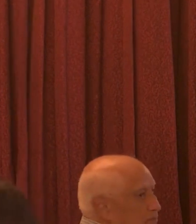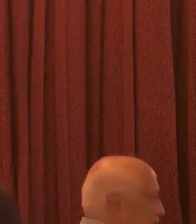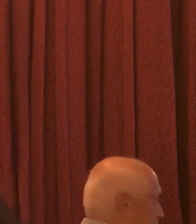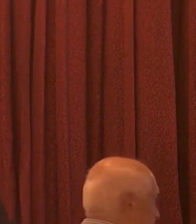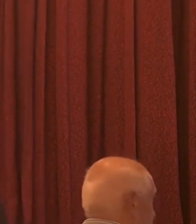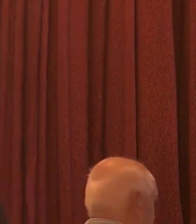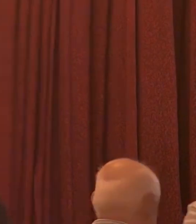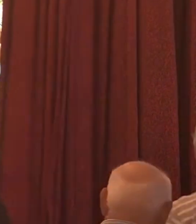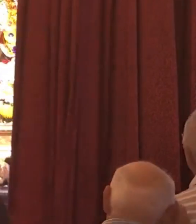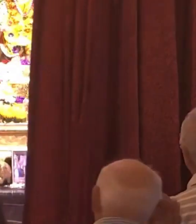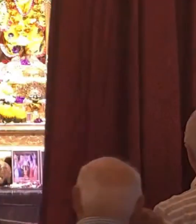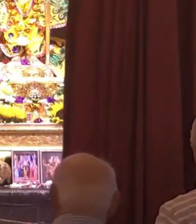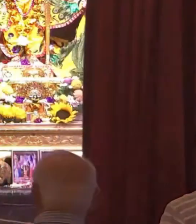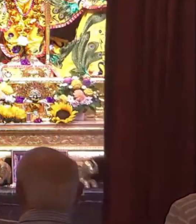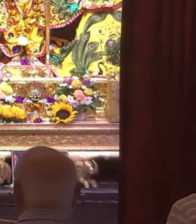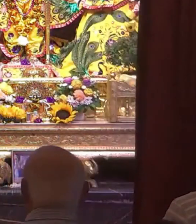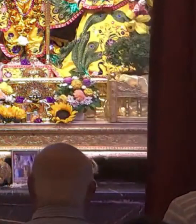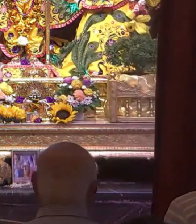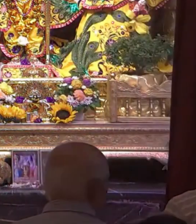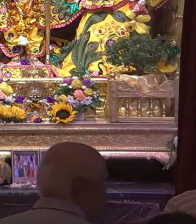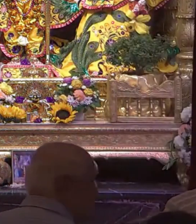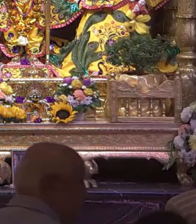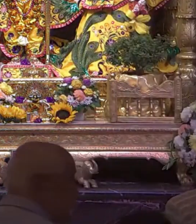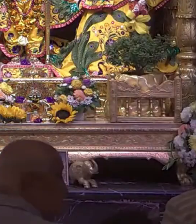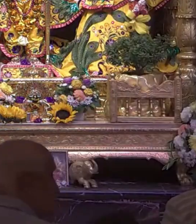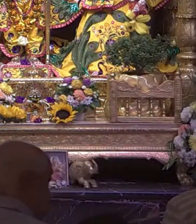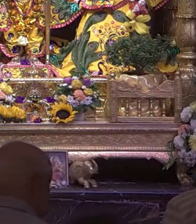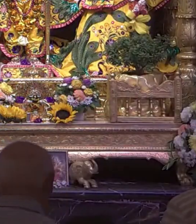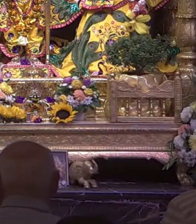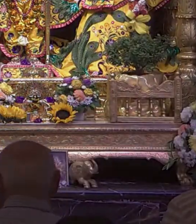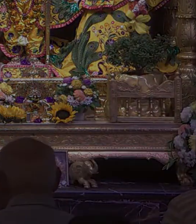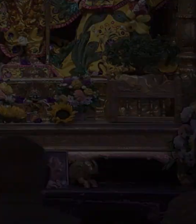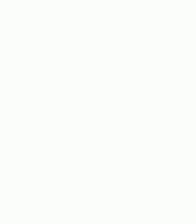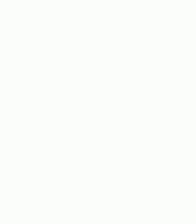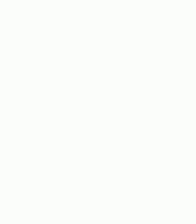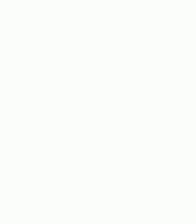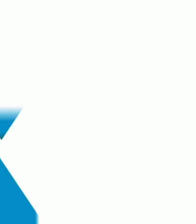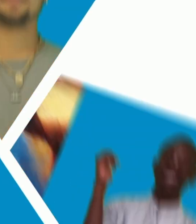You don't have to hurry.